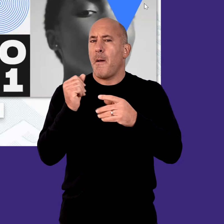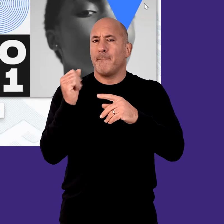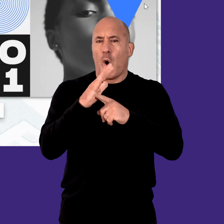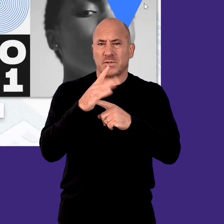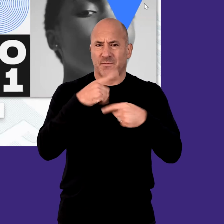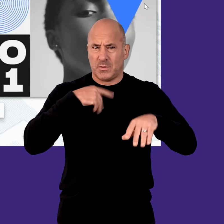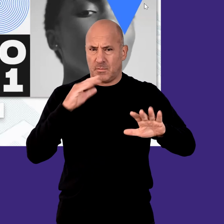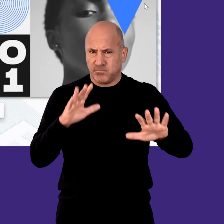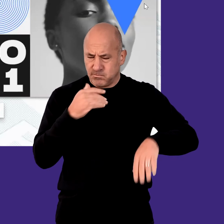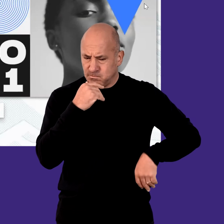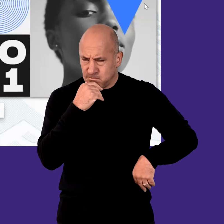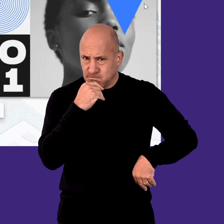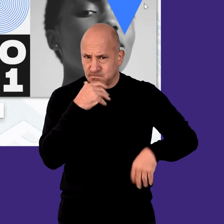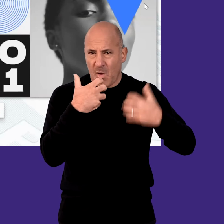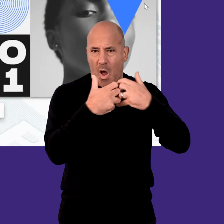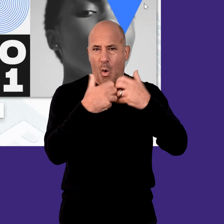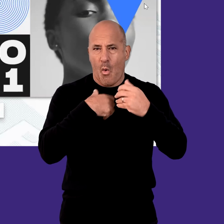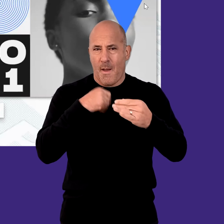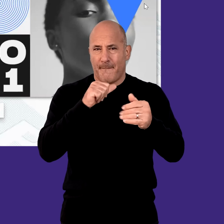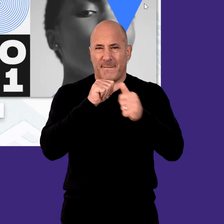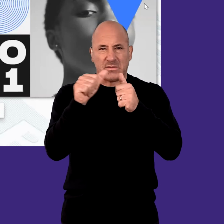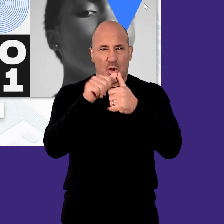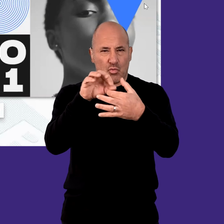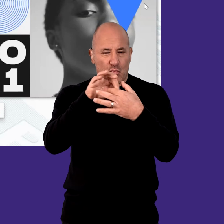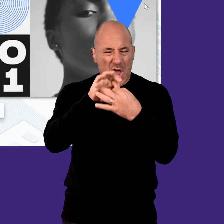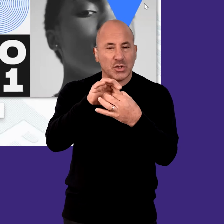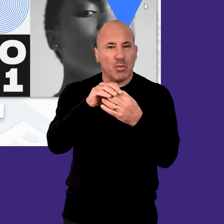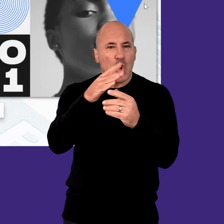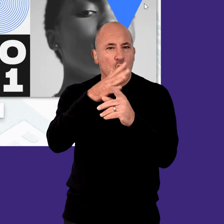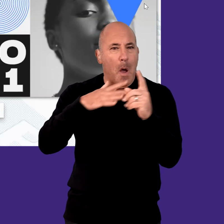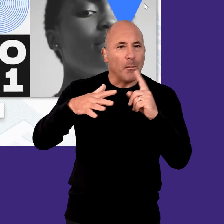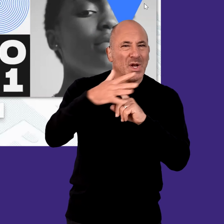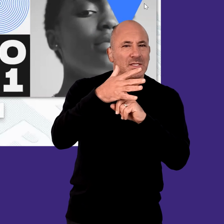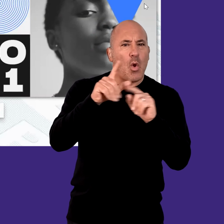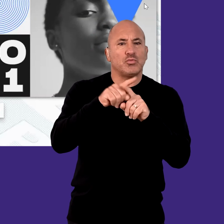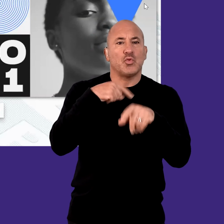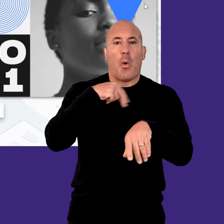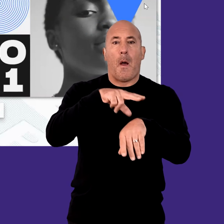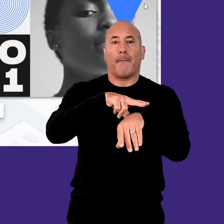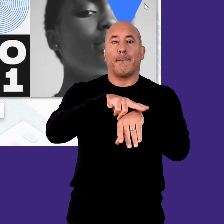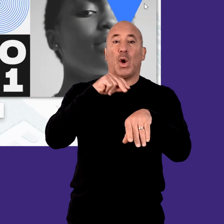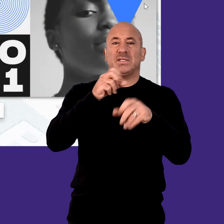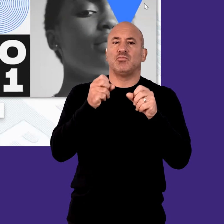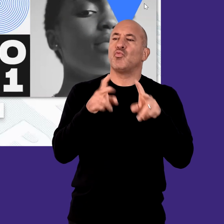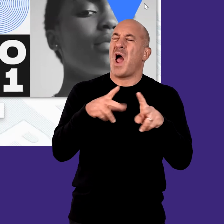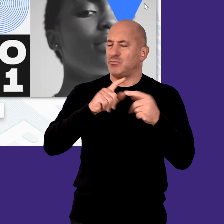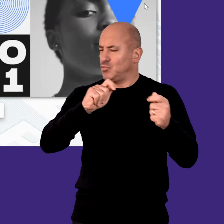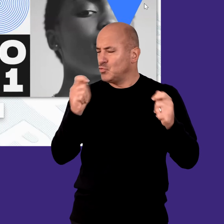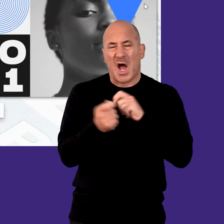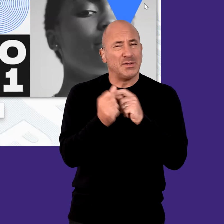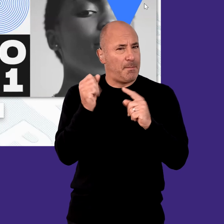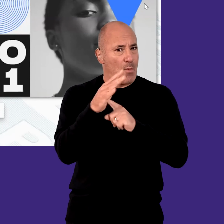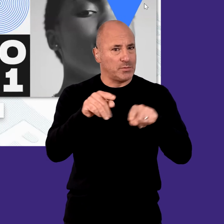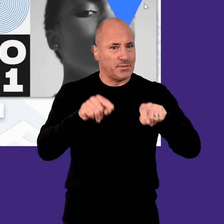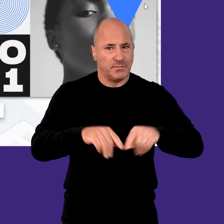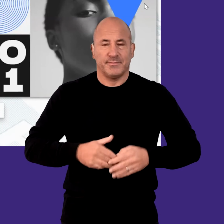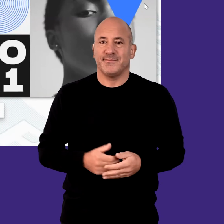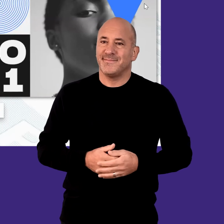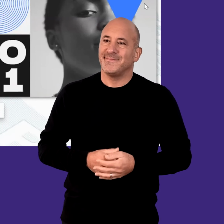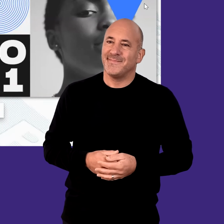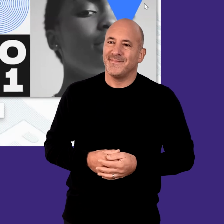factors and events going on. But it was really important for us to see how we might be able to build better relationships with communities and also change our